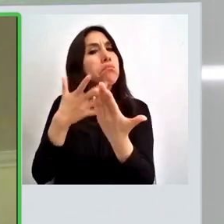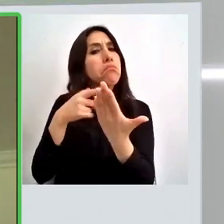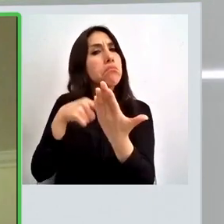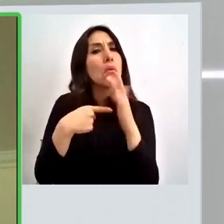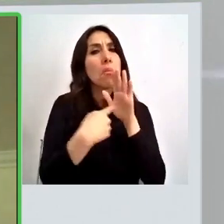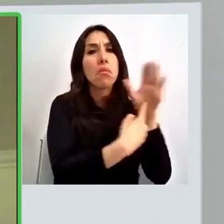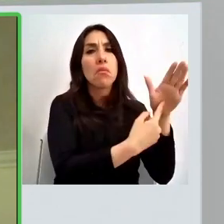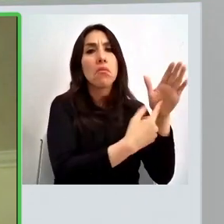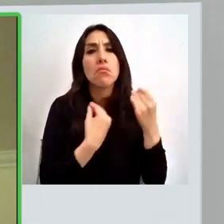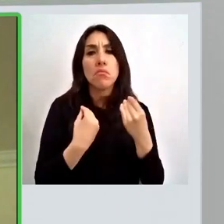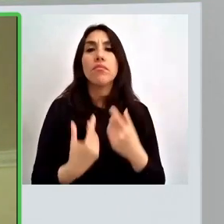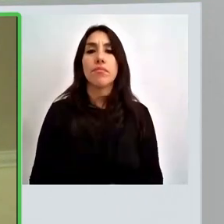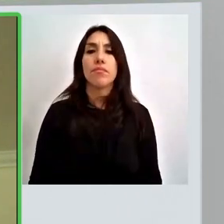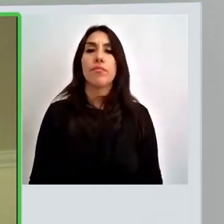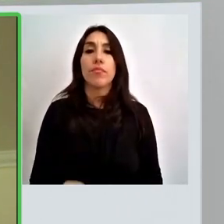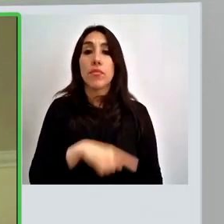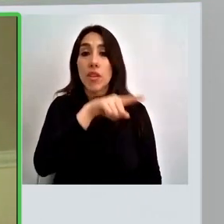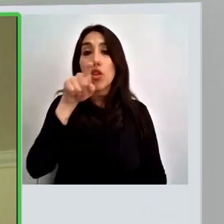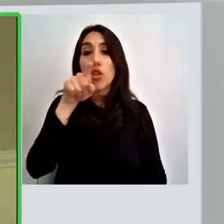organizations,